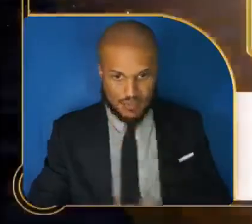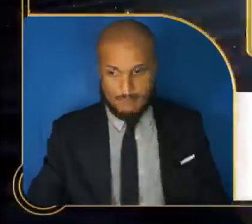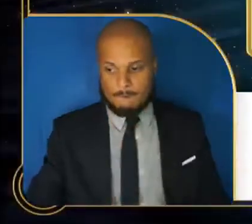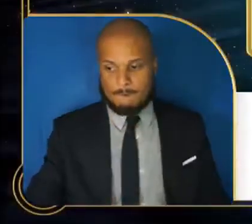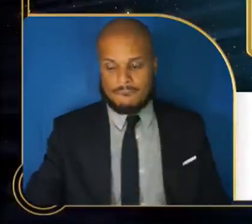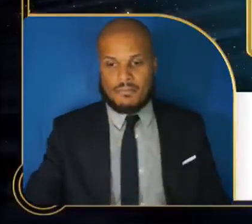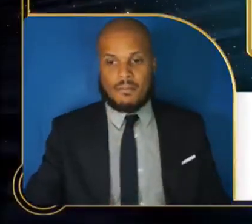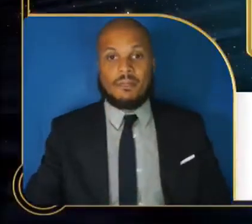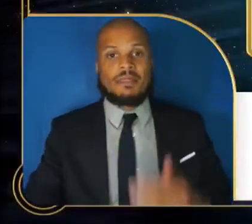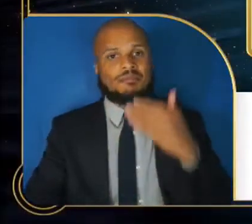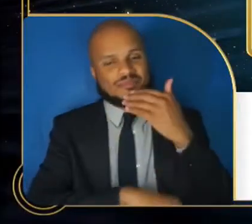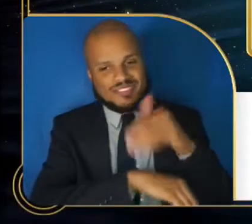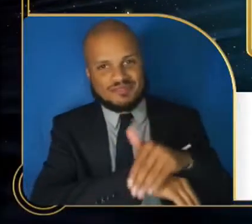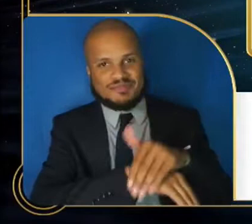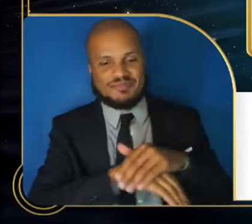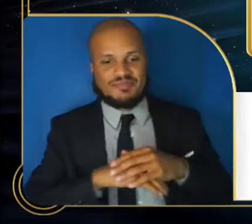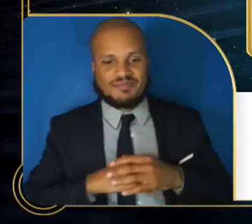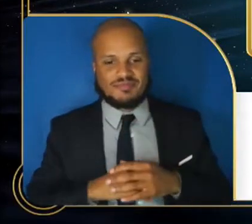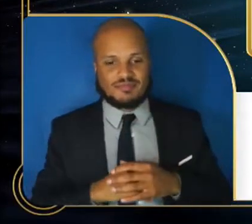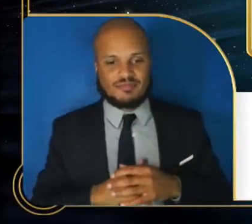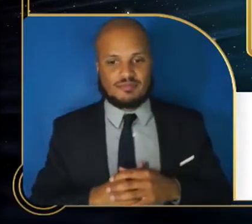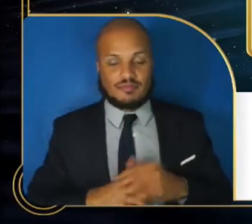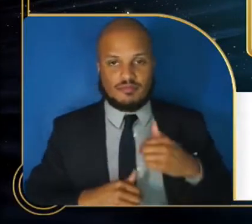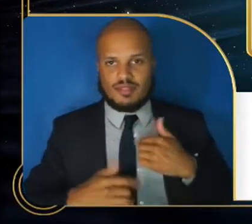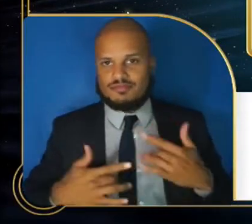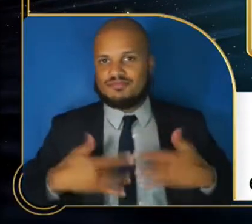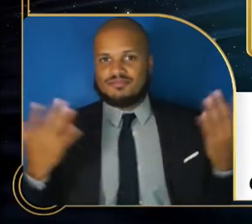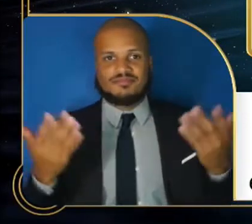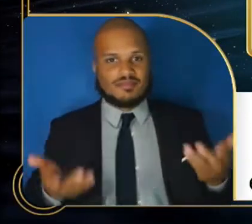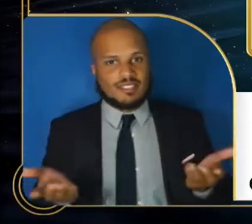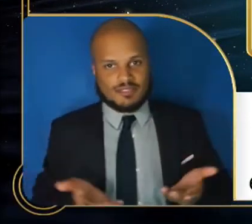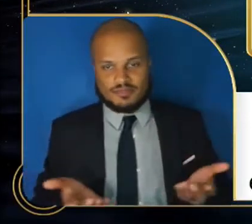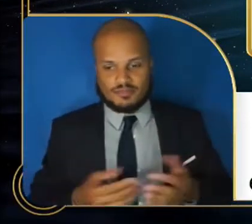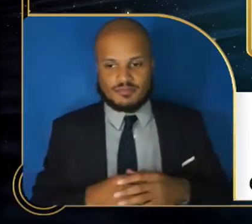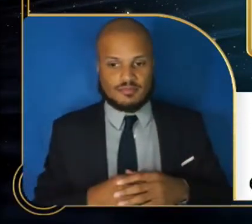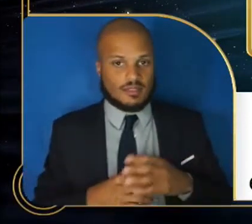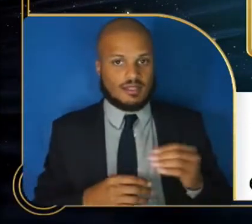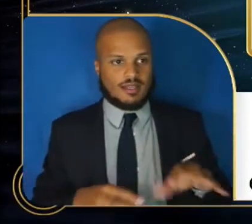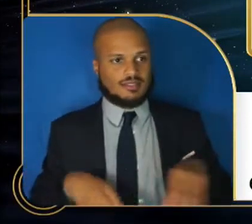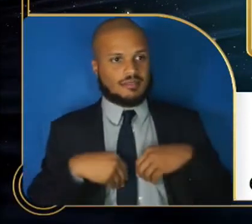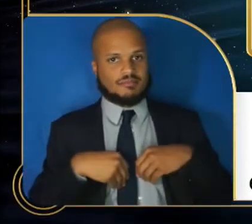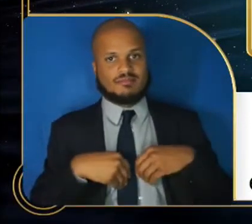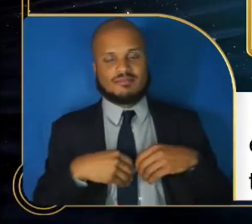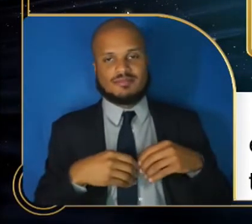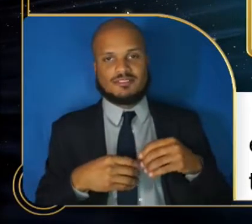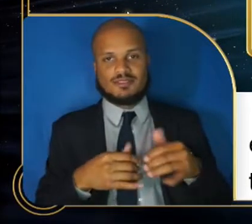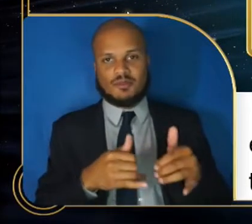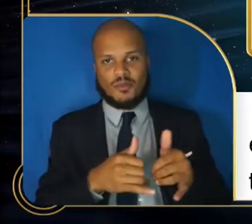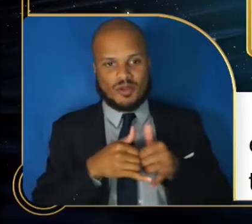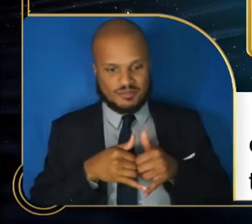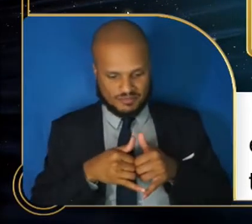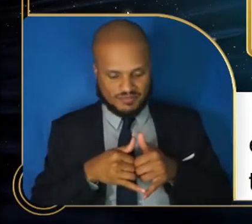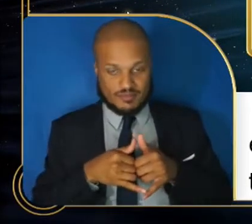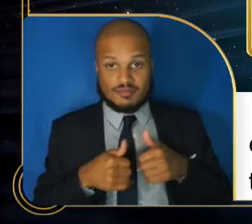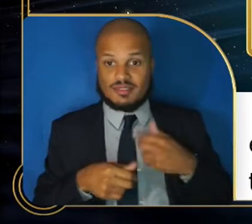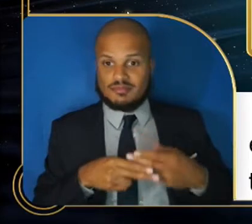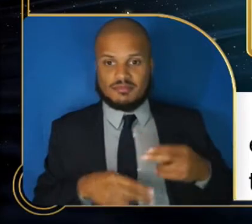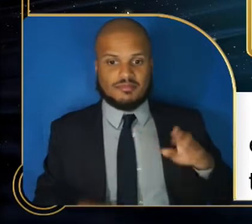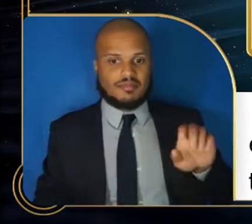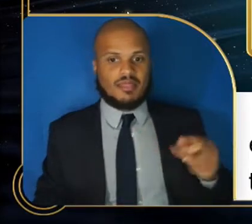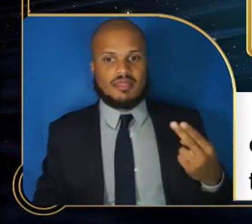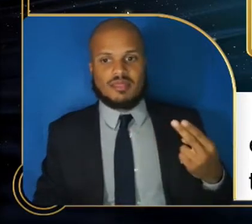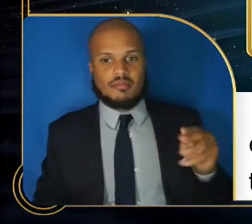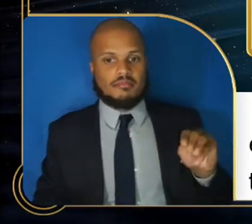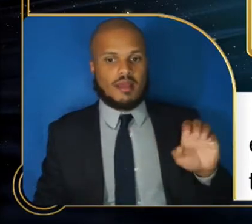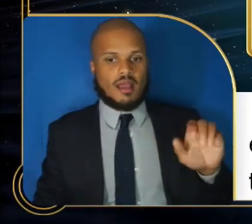Good evening, everybody, and I am so glad to be here and to accept this award. My name is Beth McCallum.